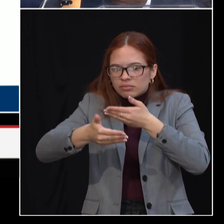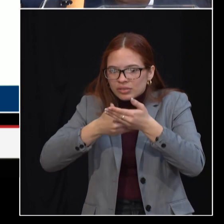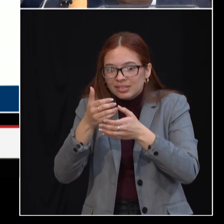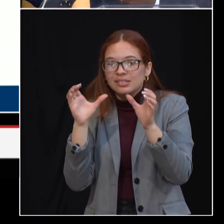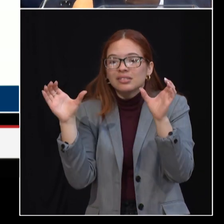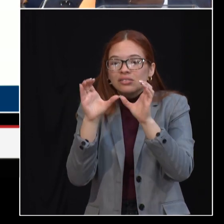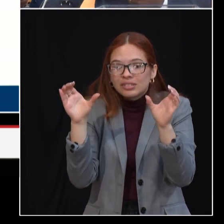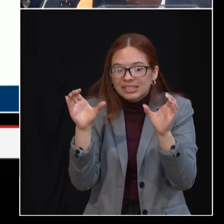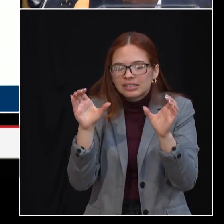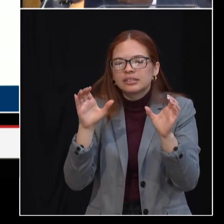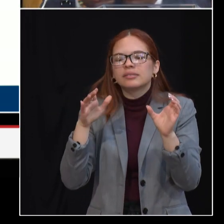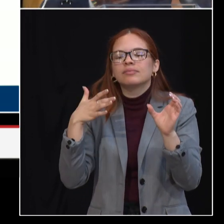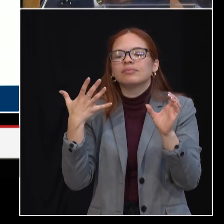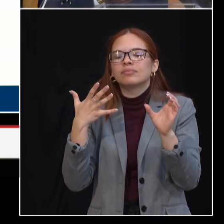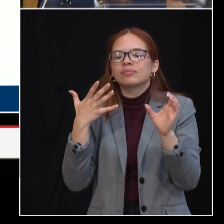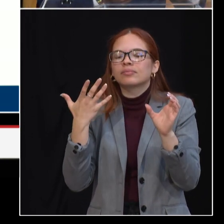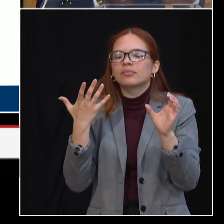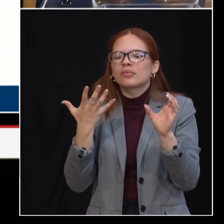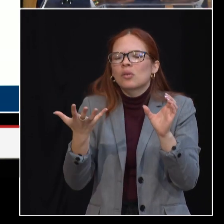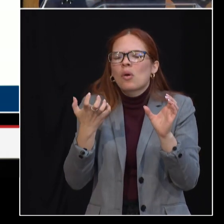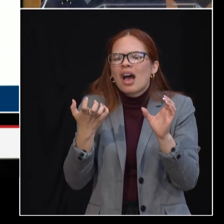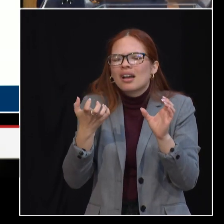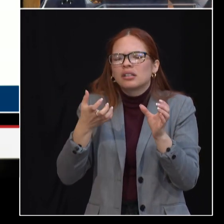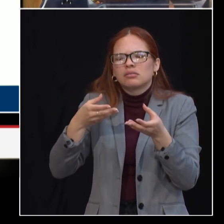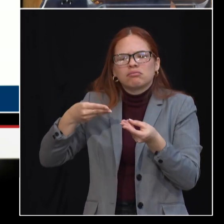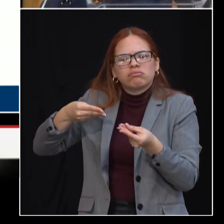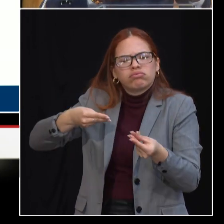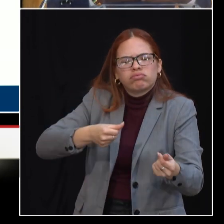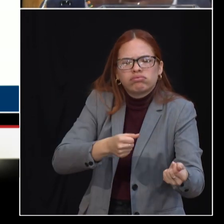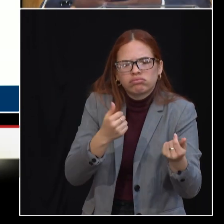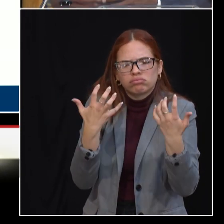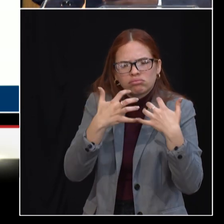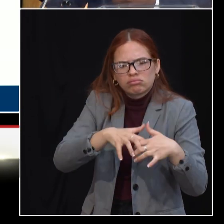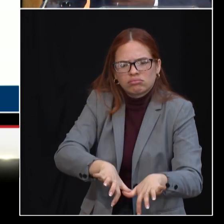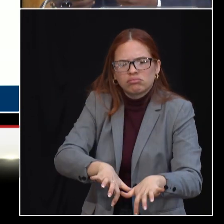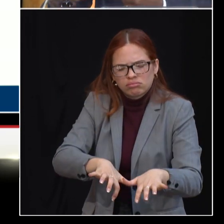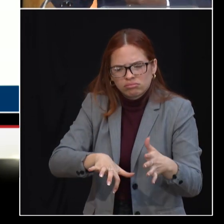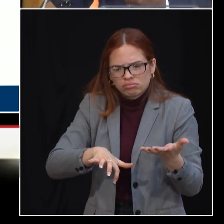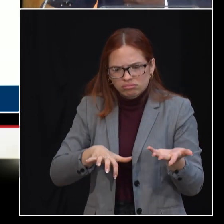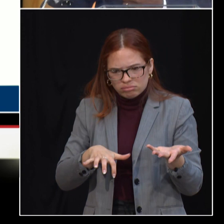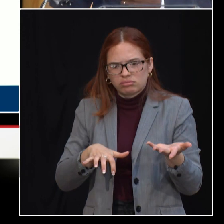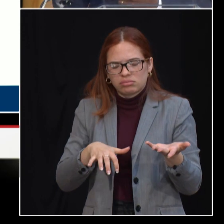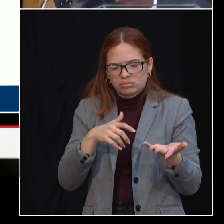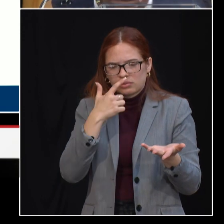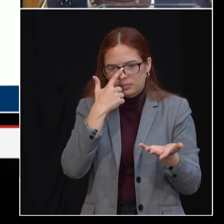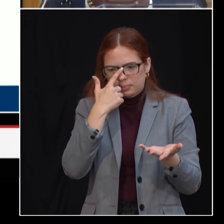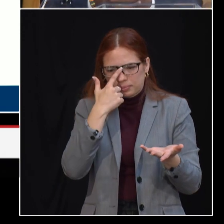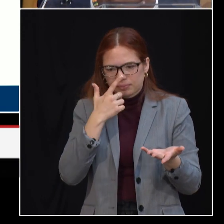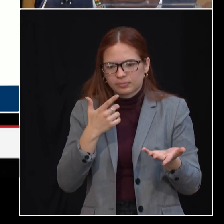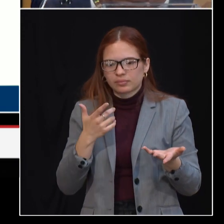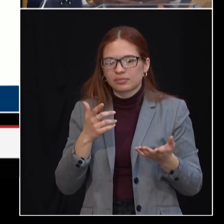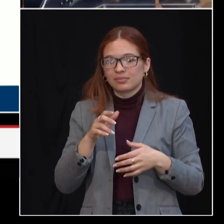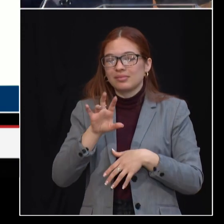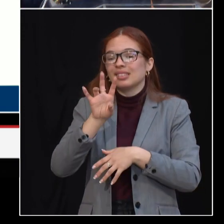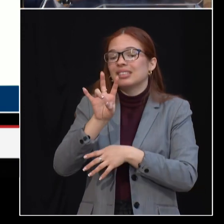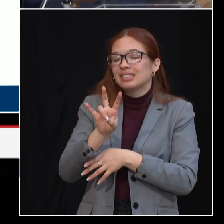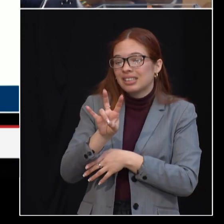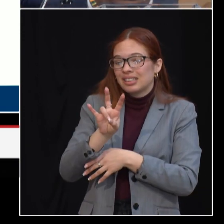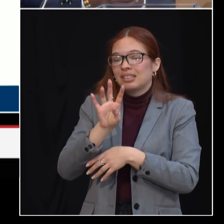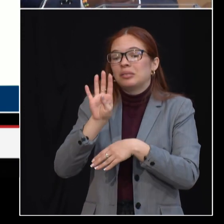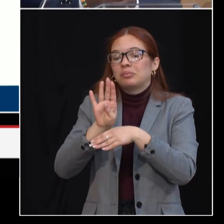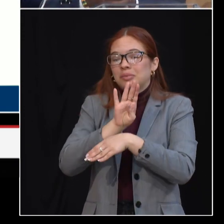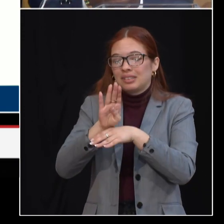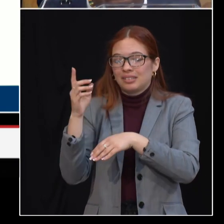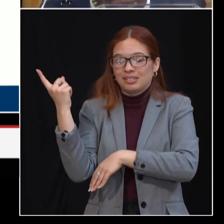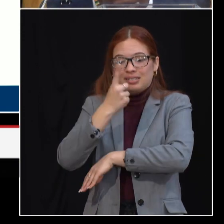level commitment to our customers that if you apply with the proper documentation, you will get it in 7 business days. There's a